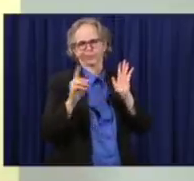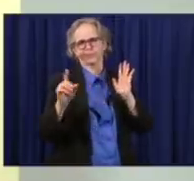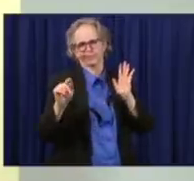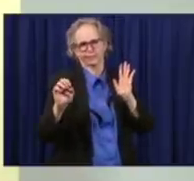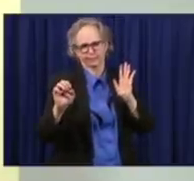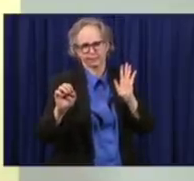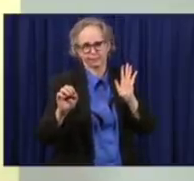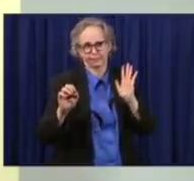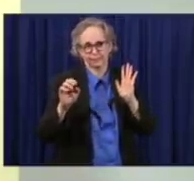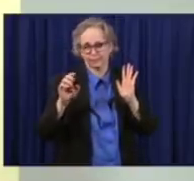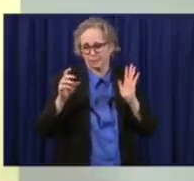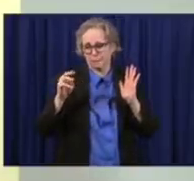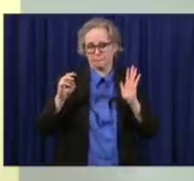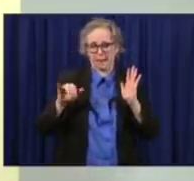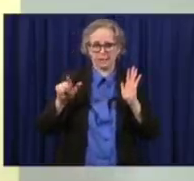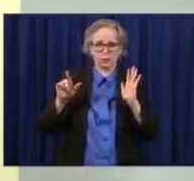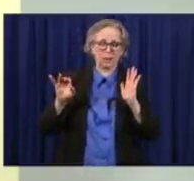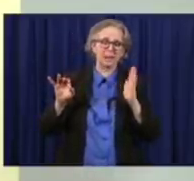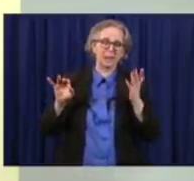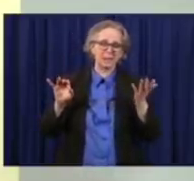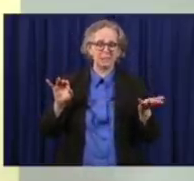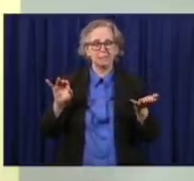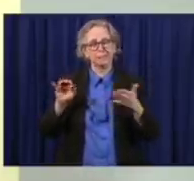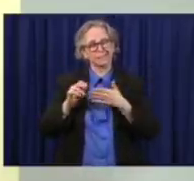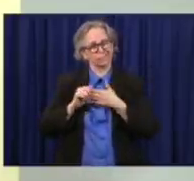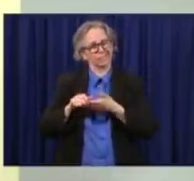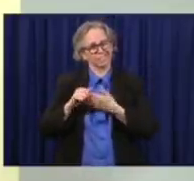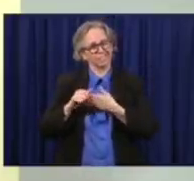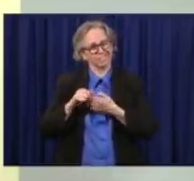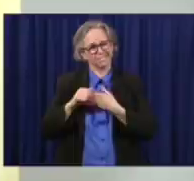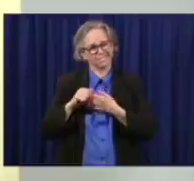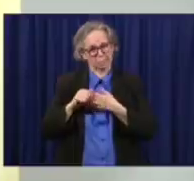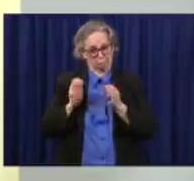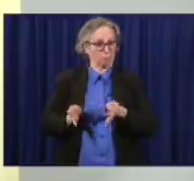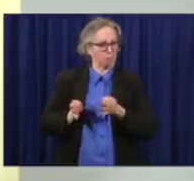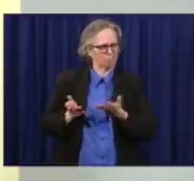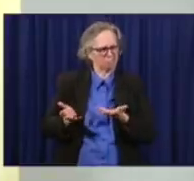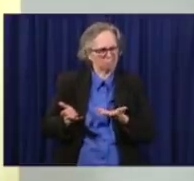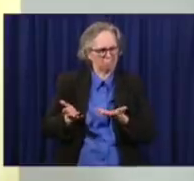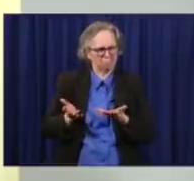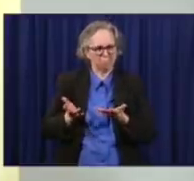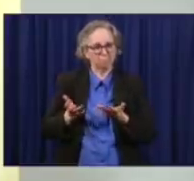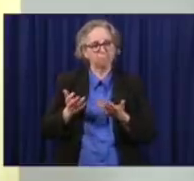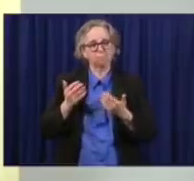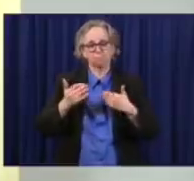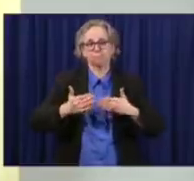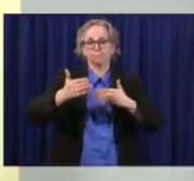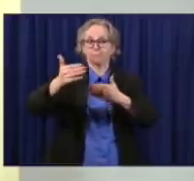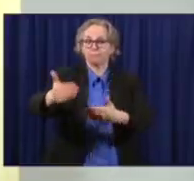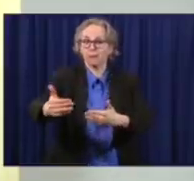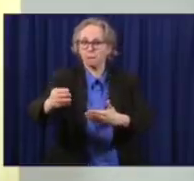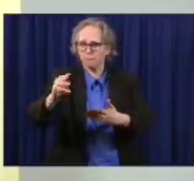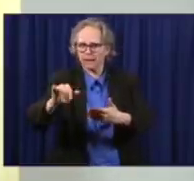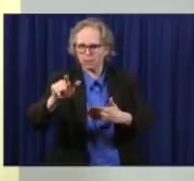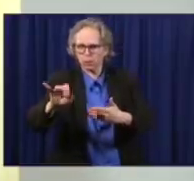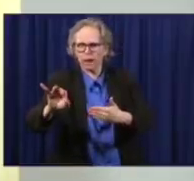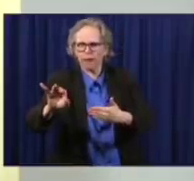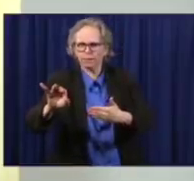because there's so many things that are going to happen between now and then. There's so many things that we are working on that